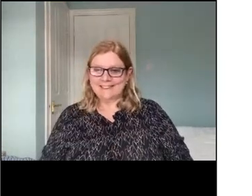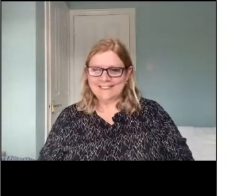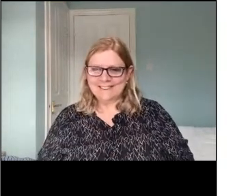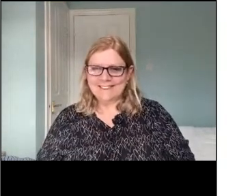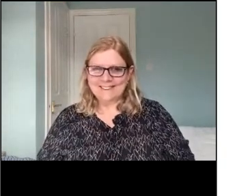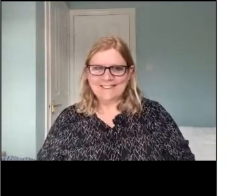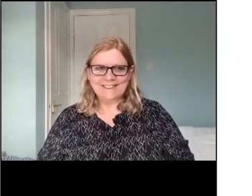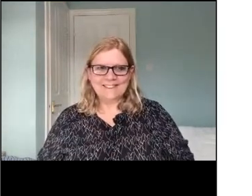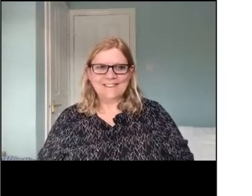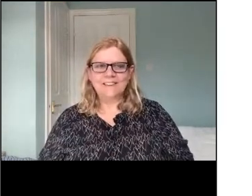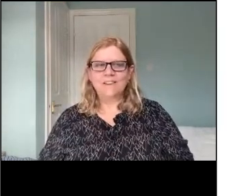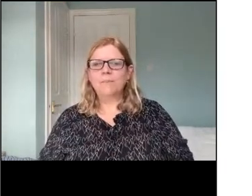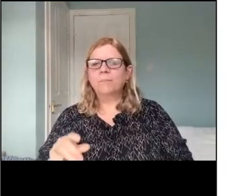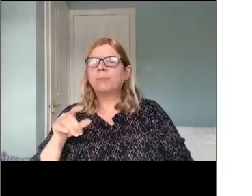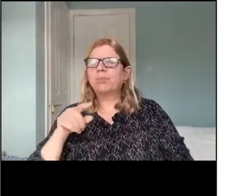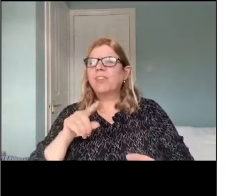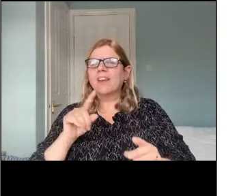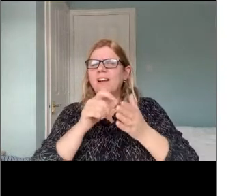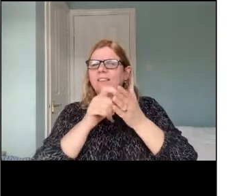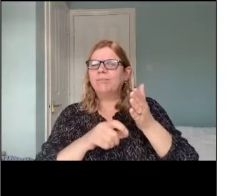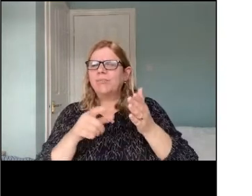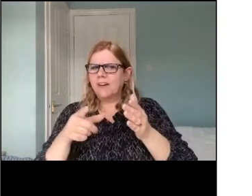Next slide, please.